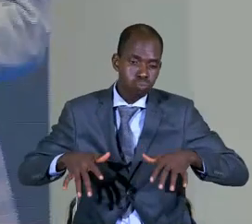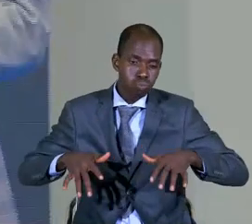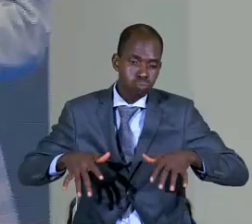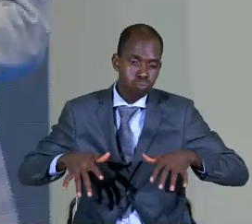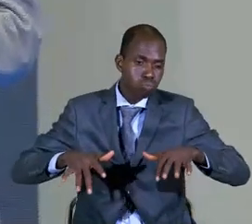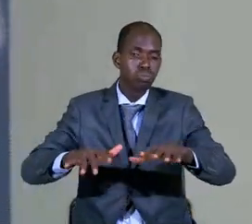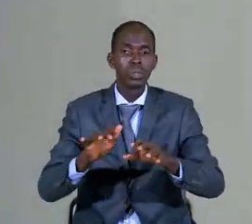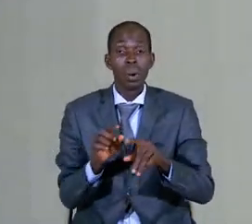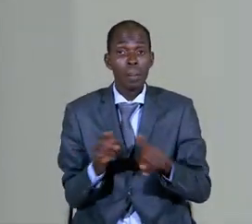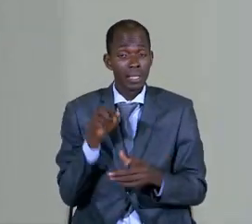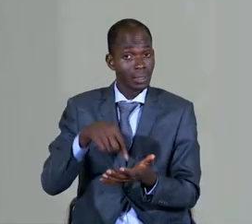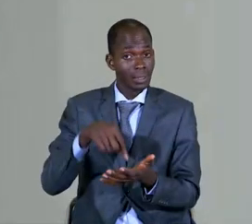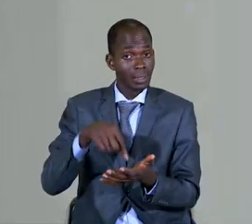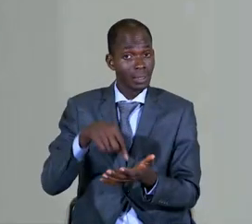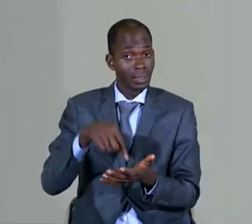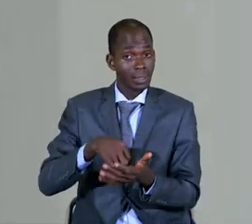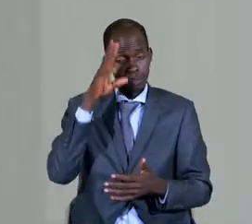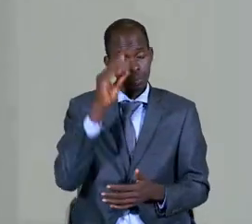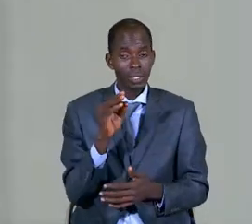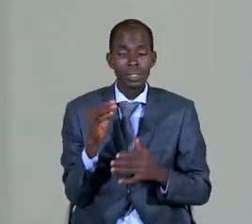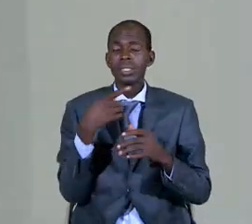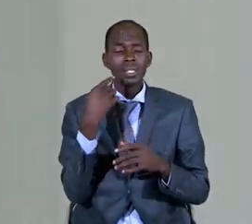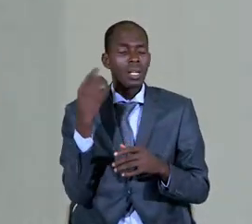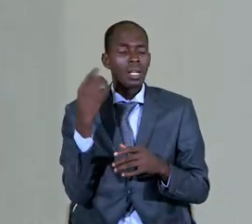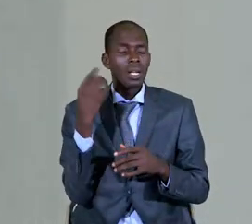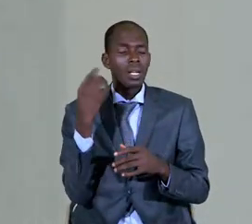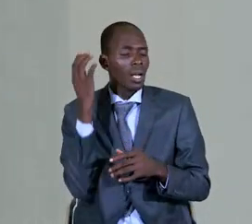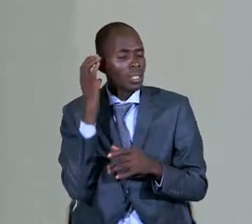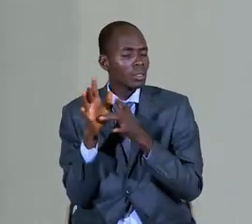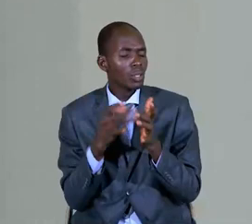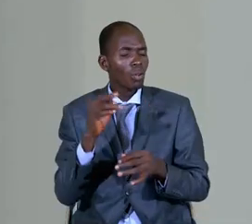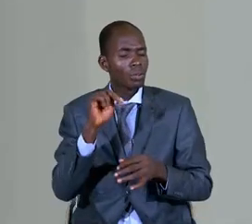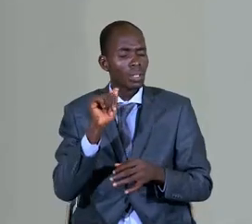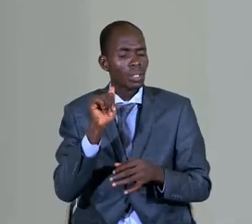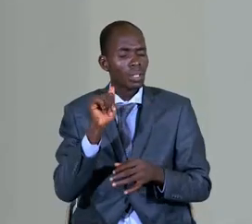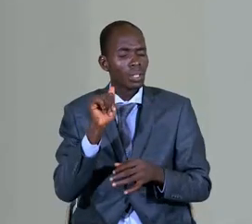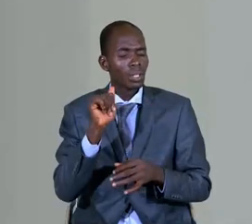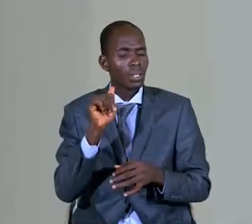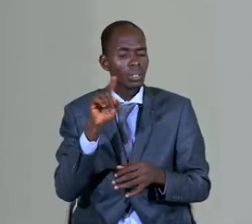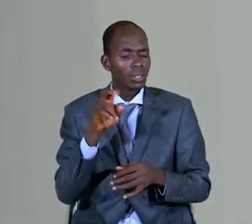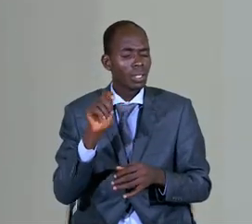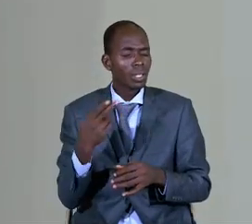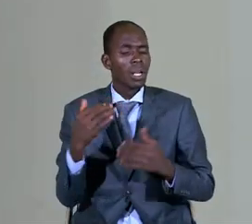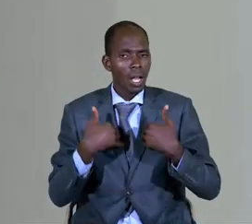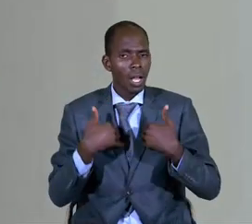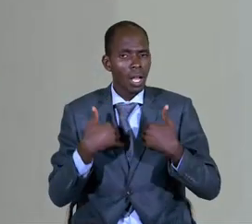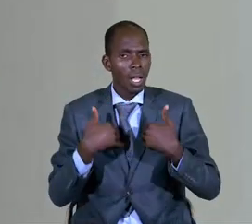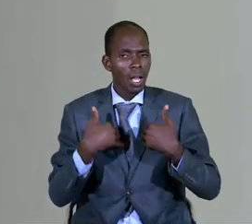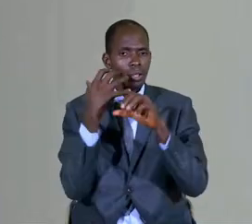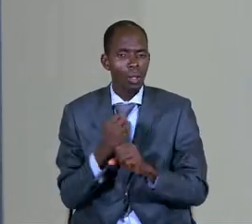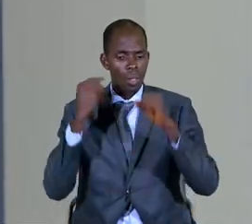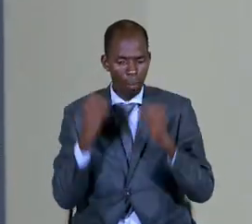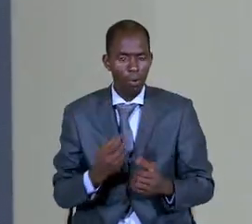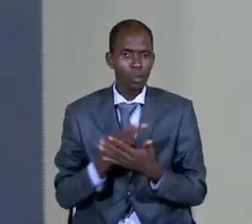man, Jesus of Nazareth, God anointed him with power and the Holy Ghost.